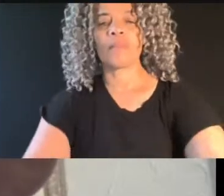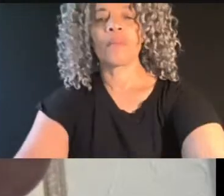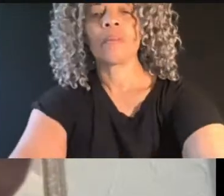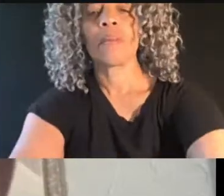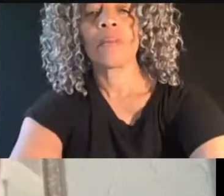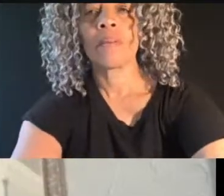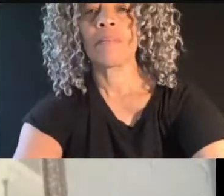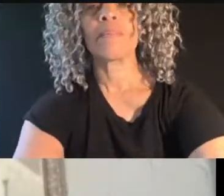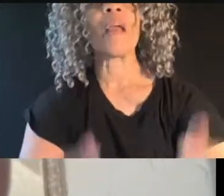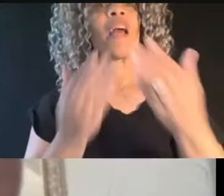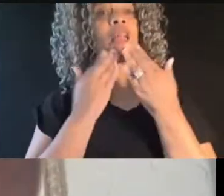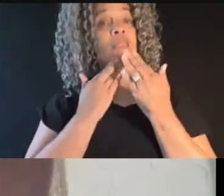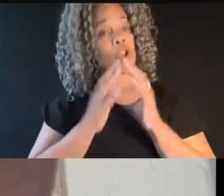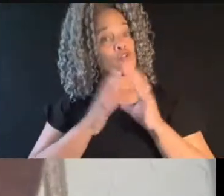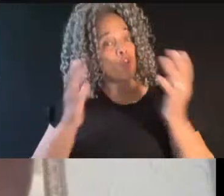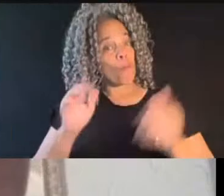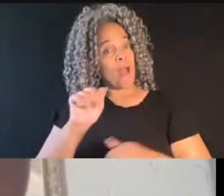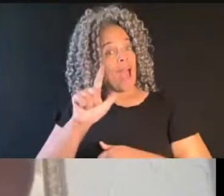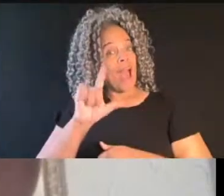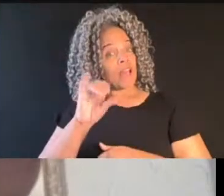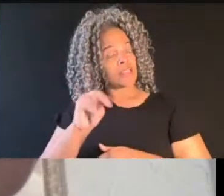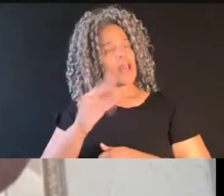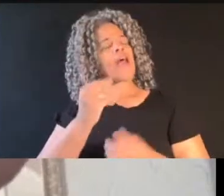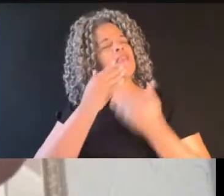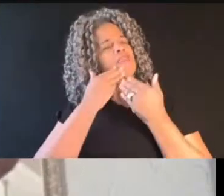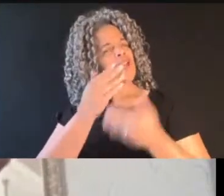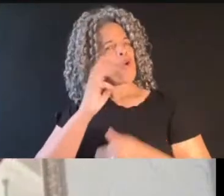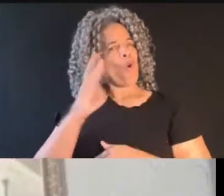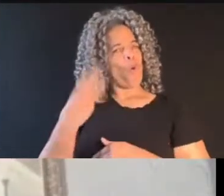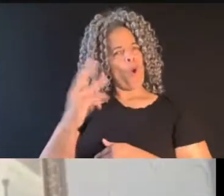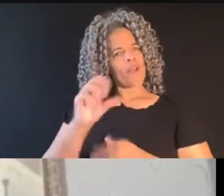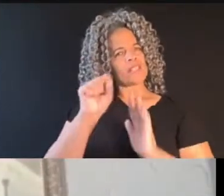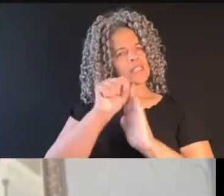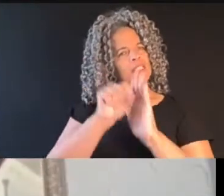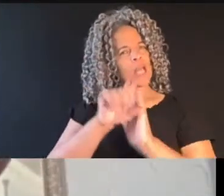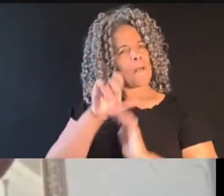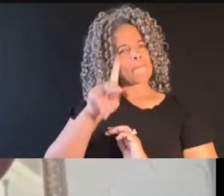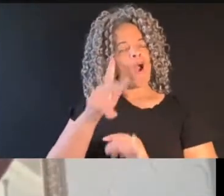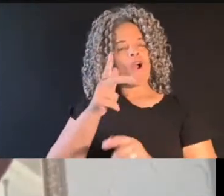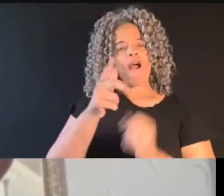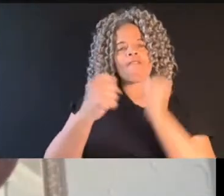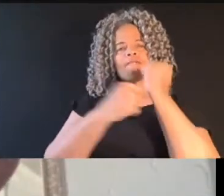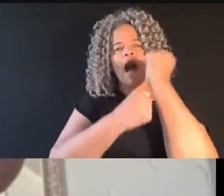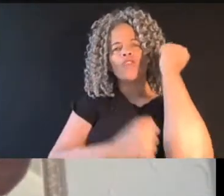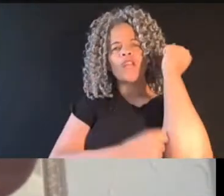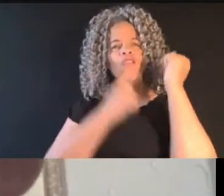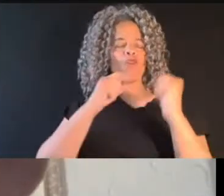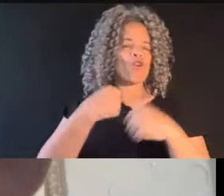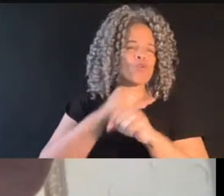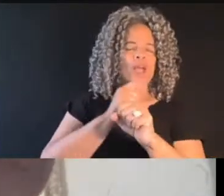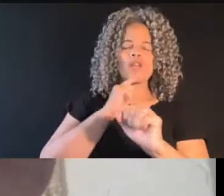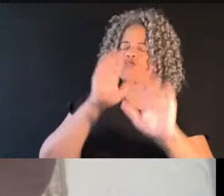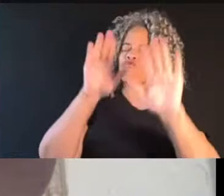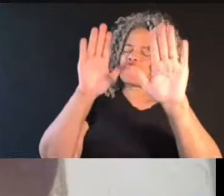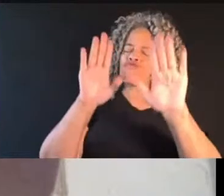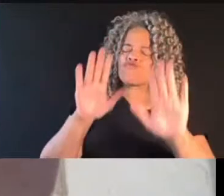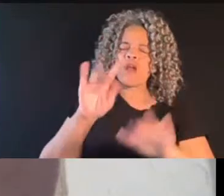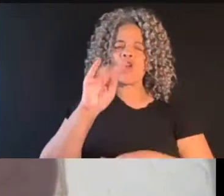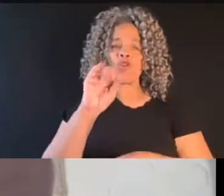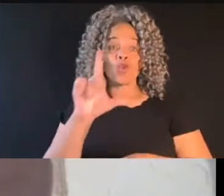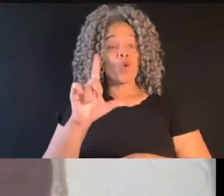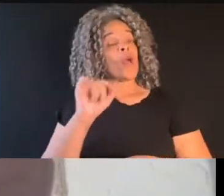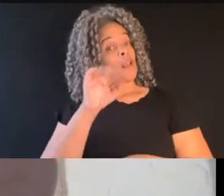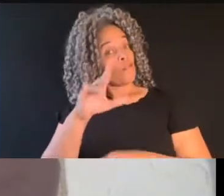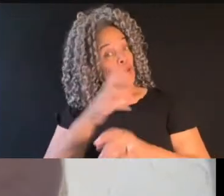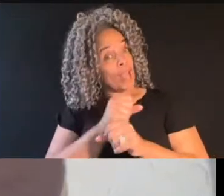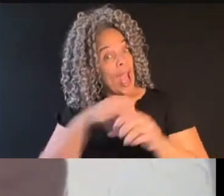Thank you so much, Allison. And thank you to Washington State Parks Foundation for creating such a great tool. If you do get out